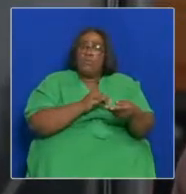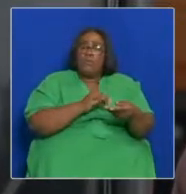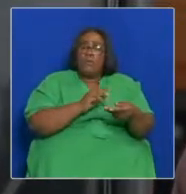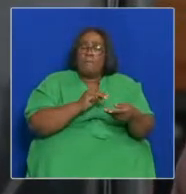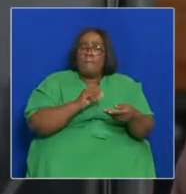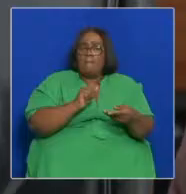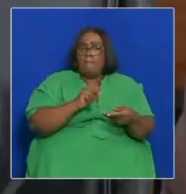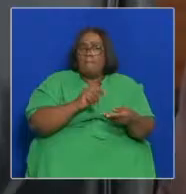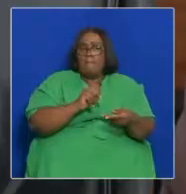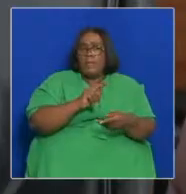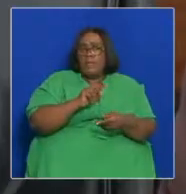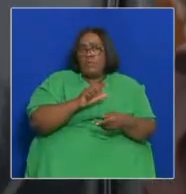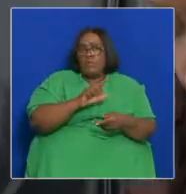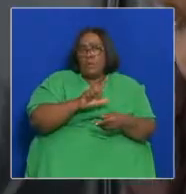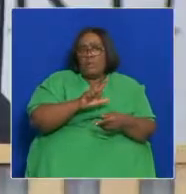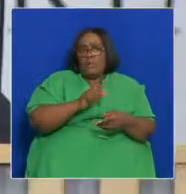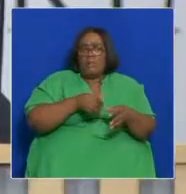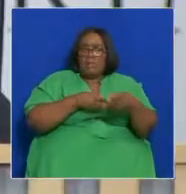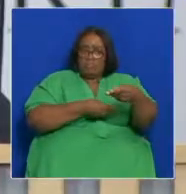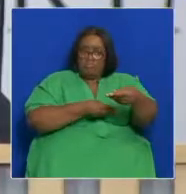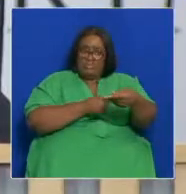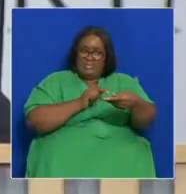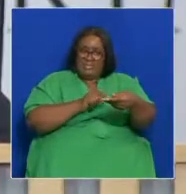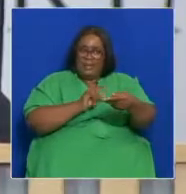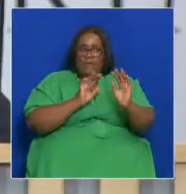lied to this commission.